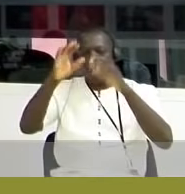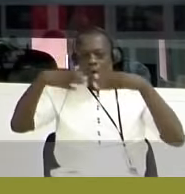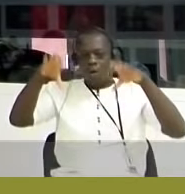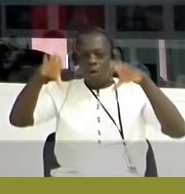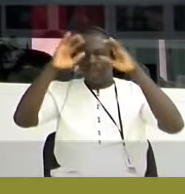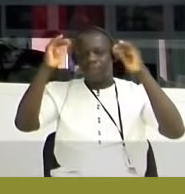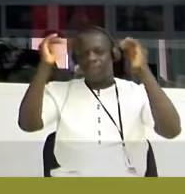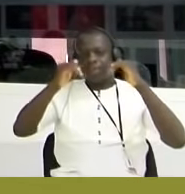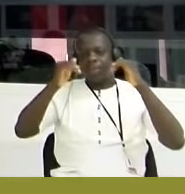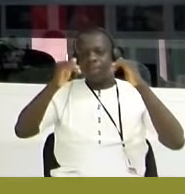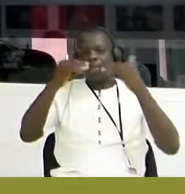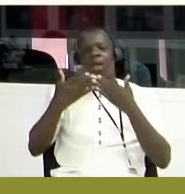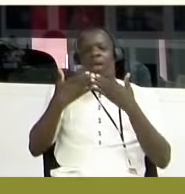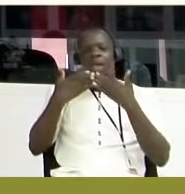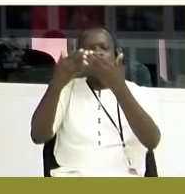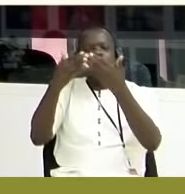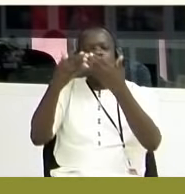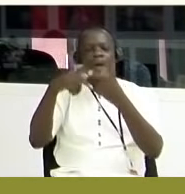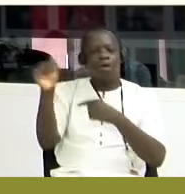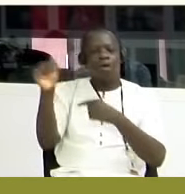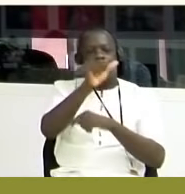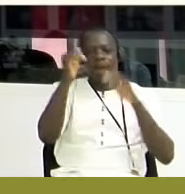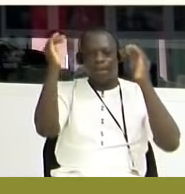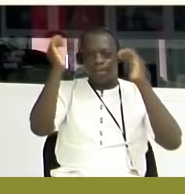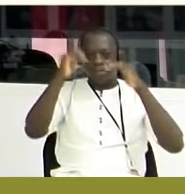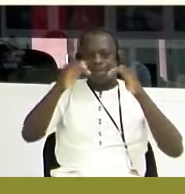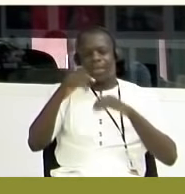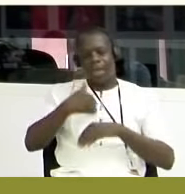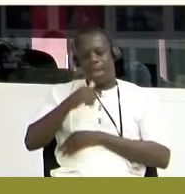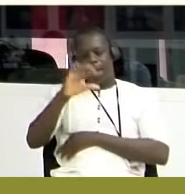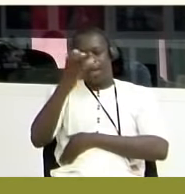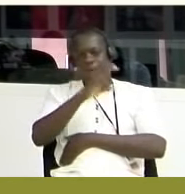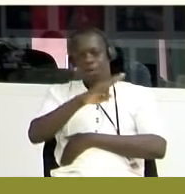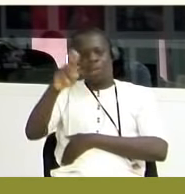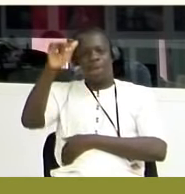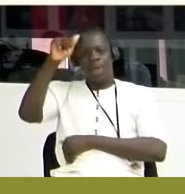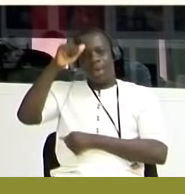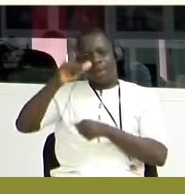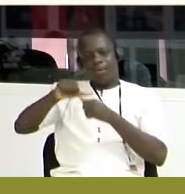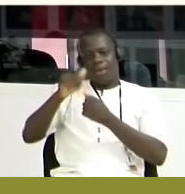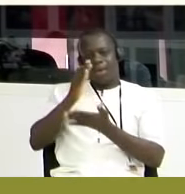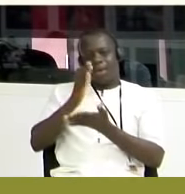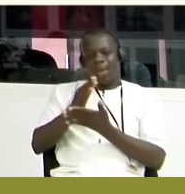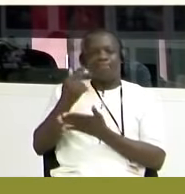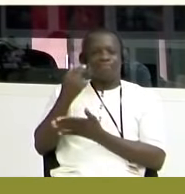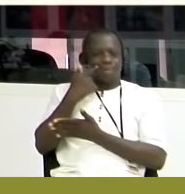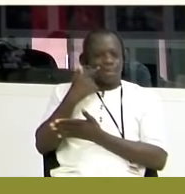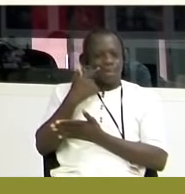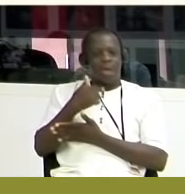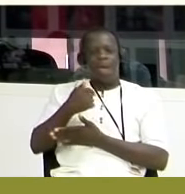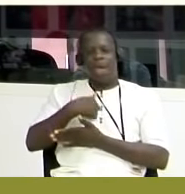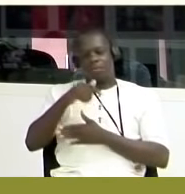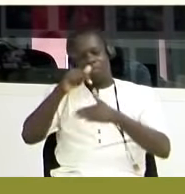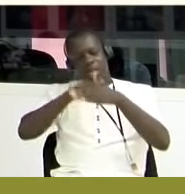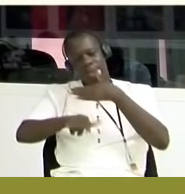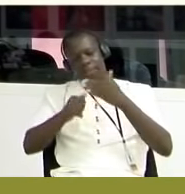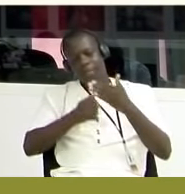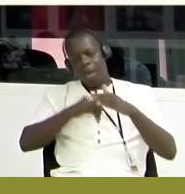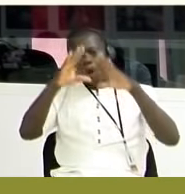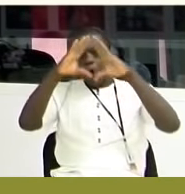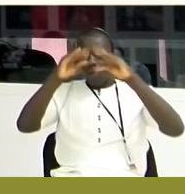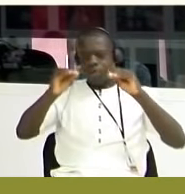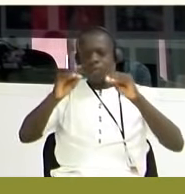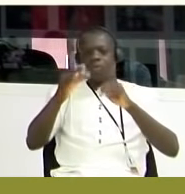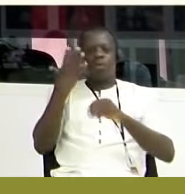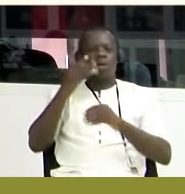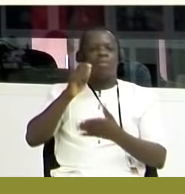exact date, but I was in my office when my secretary announced that Omar Jouf was here and he wanted to meet me. And